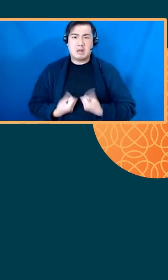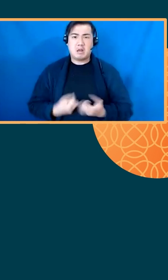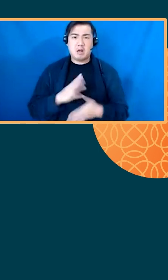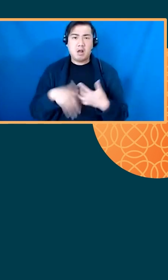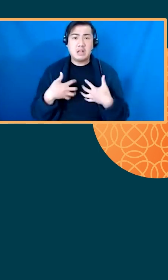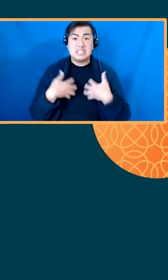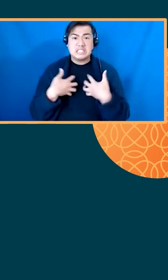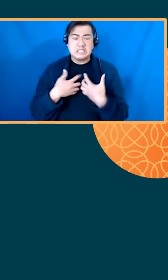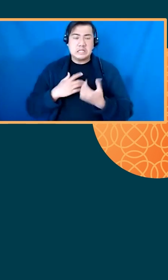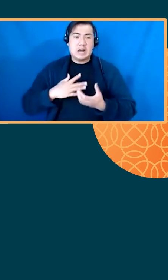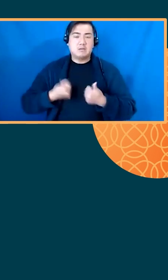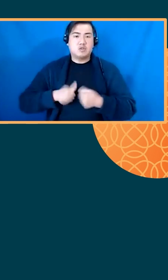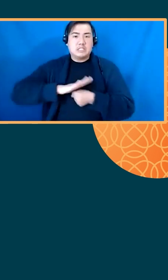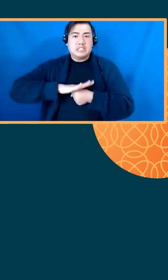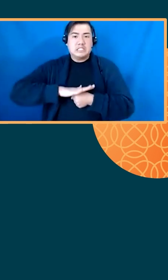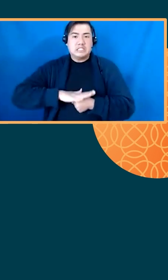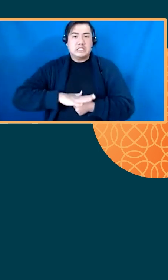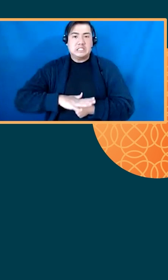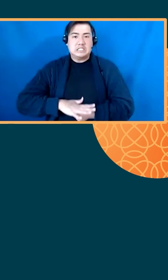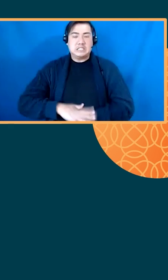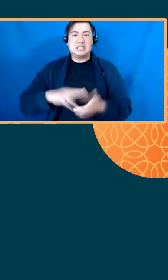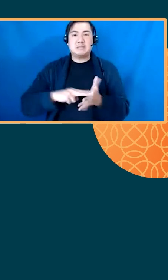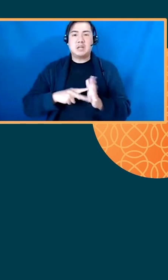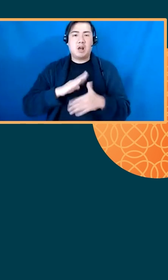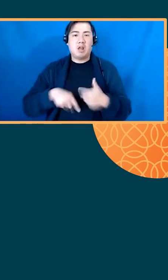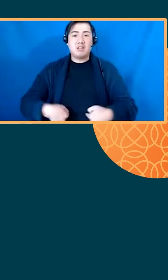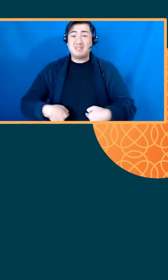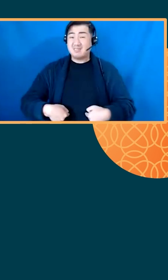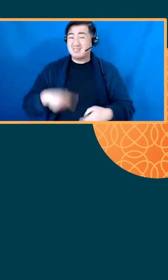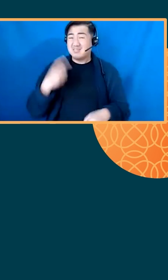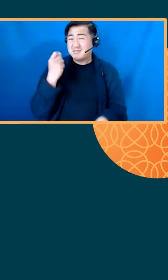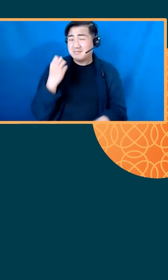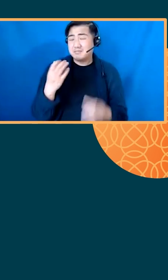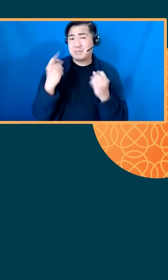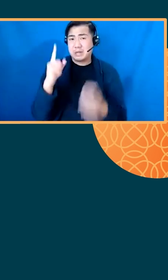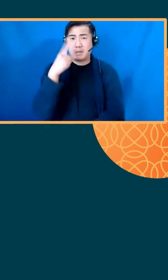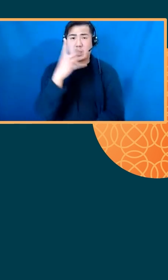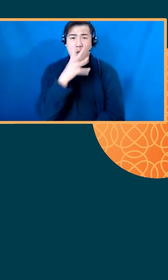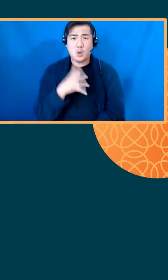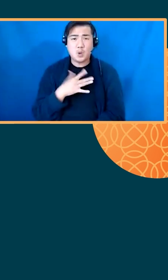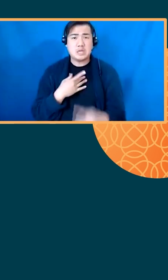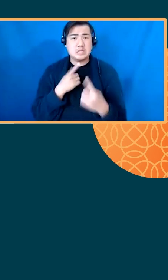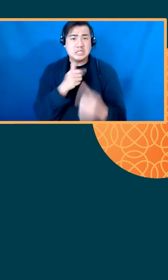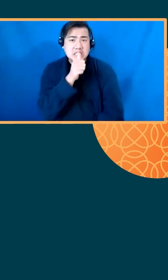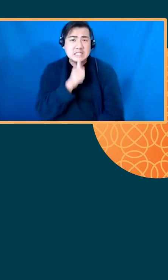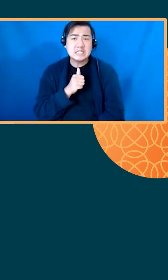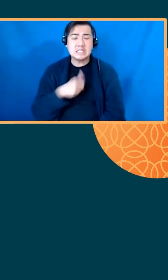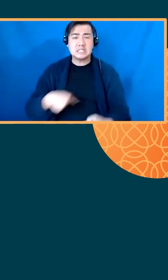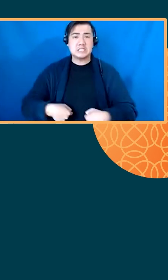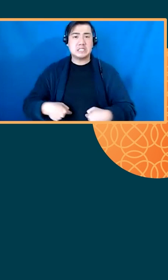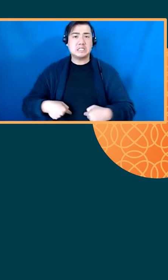just getting pushed down, which is why Black women suffer from all sorts of gut issues. Where has